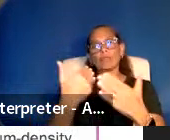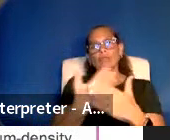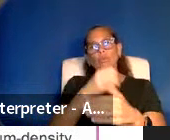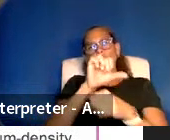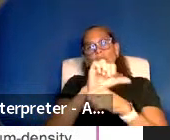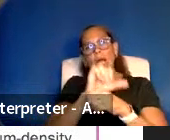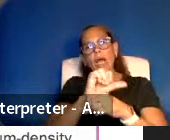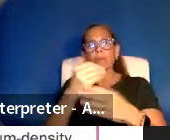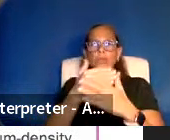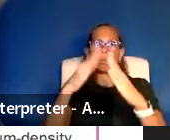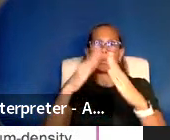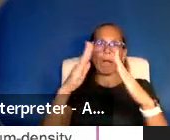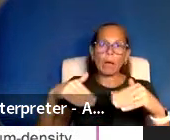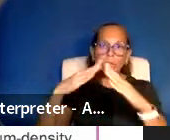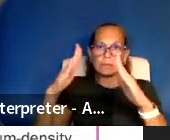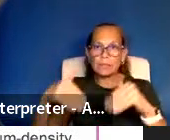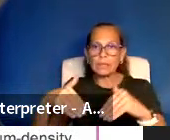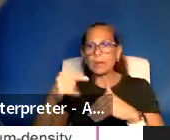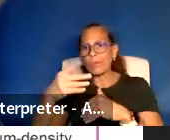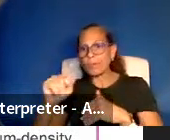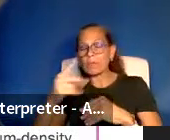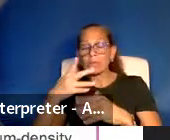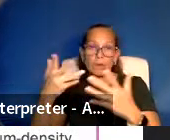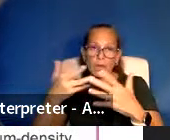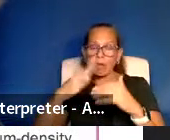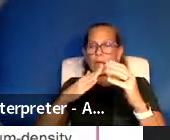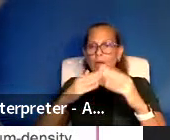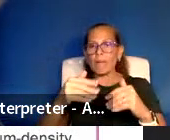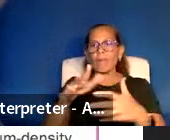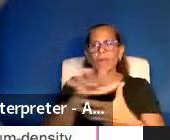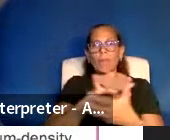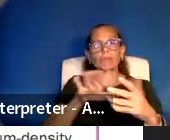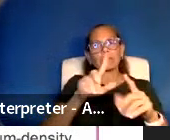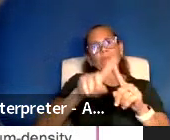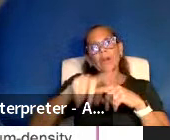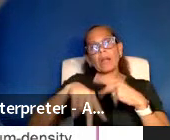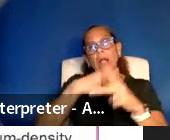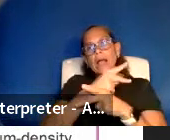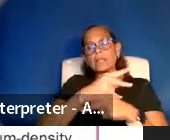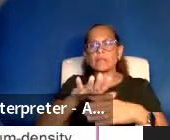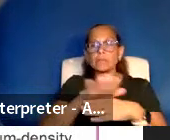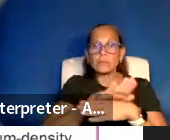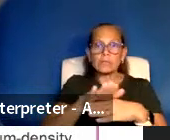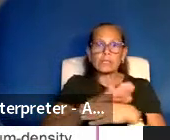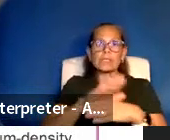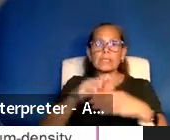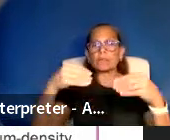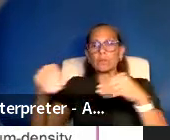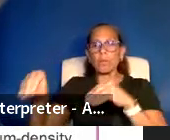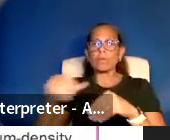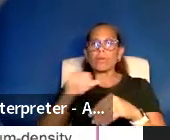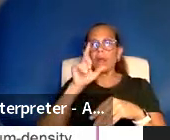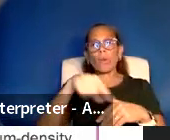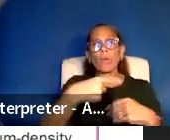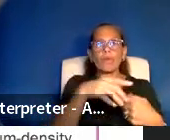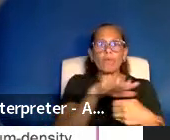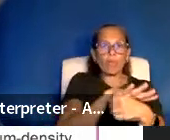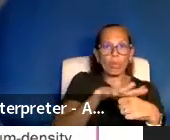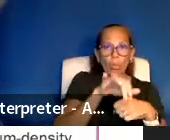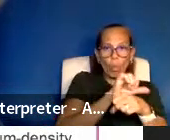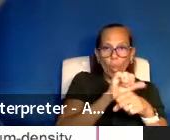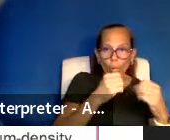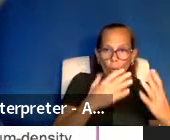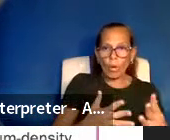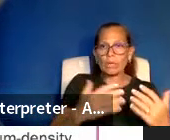and housing, while also providing the opportunity for a mix of retail and community facilities. That's not only meant to serve local workers, but